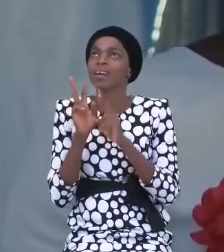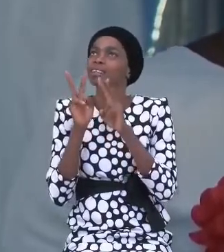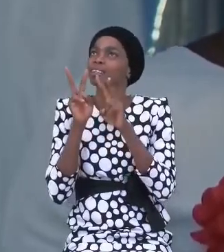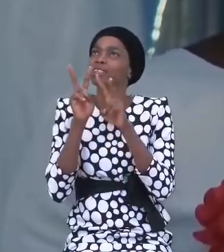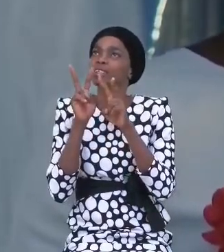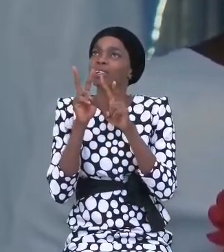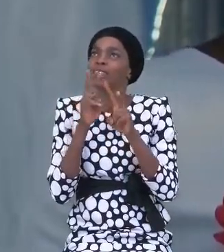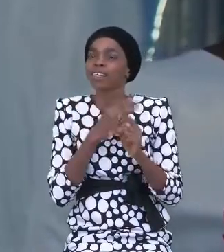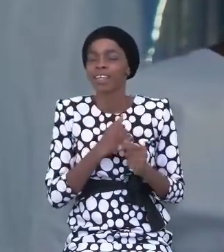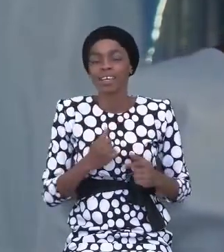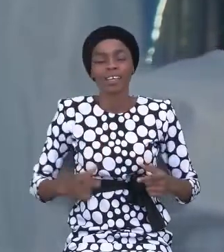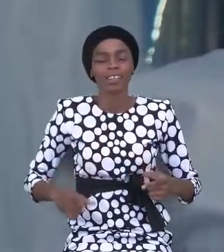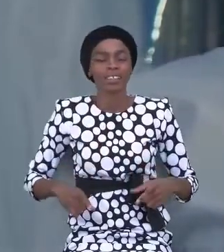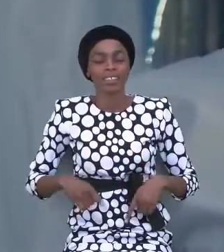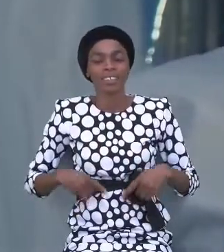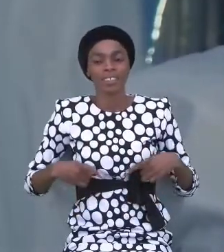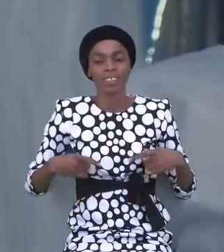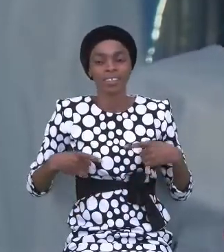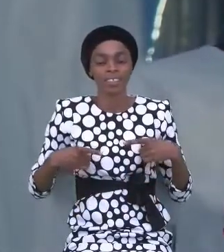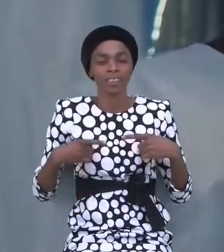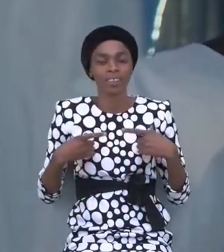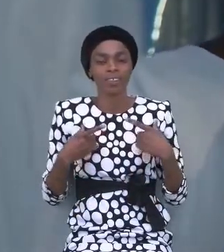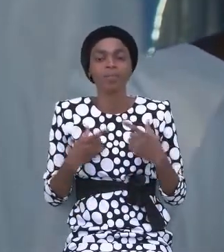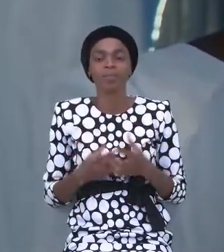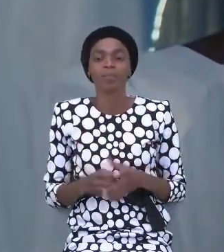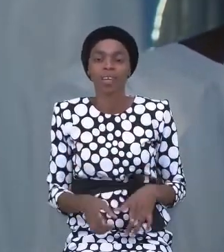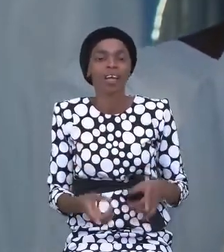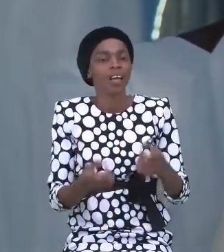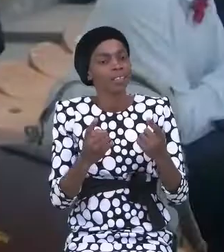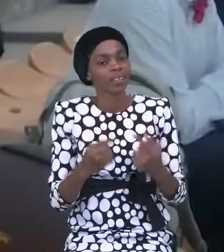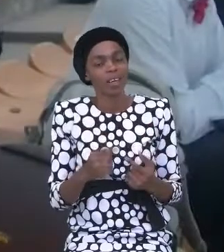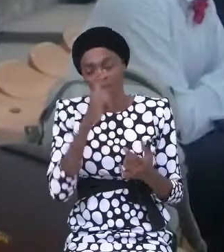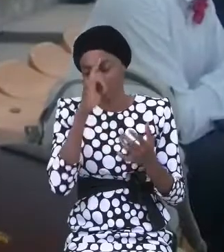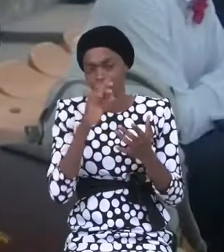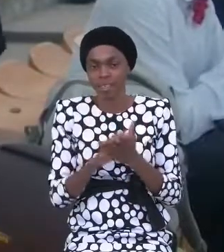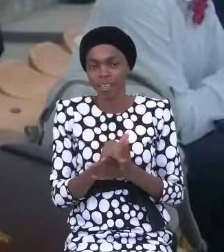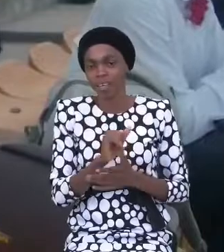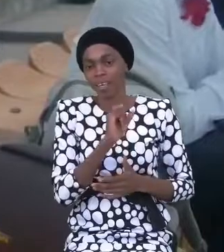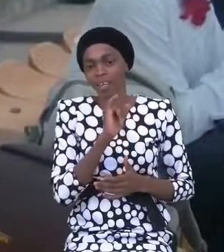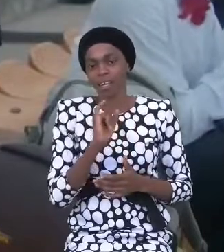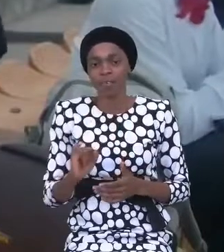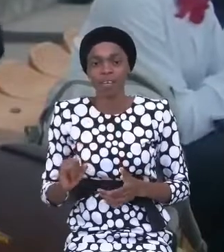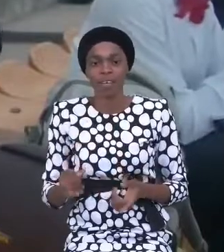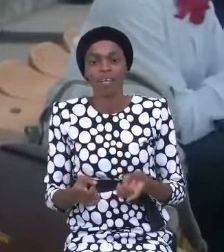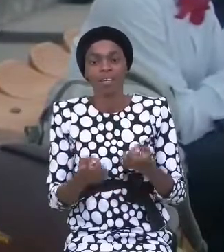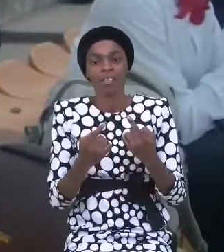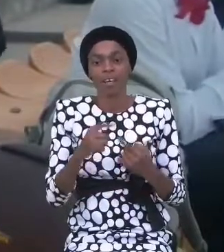Jesus, look and live. Come believe in.